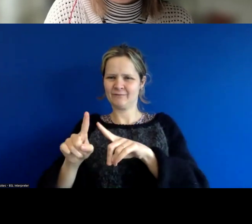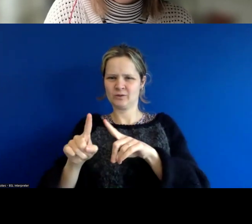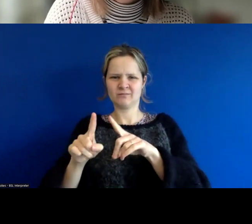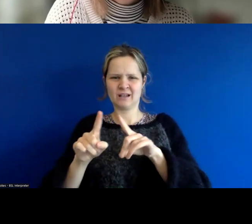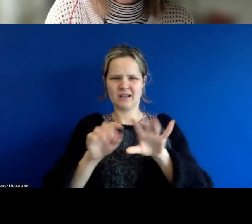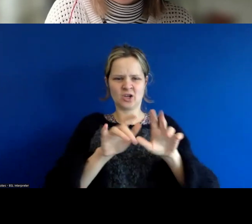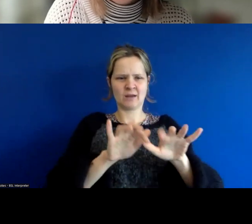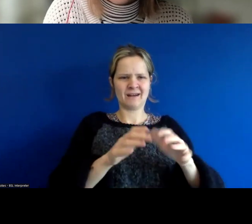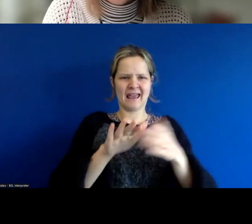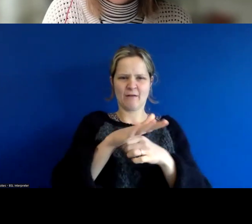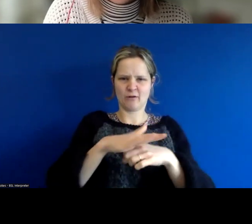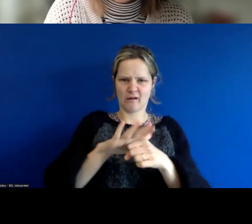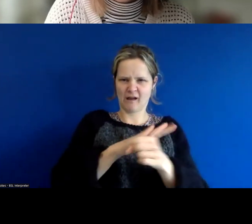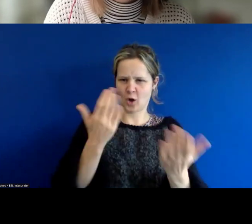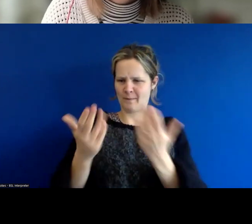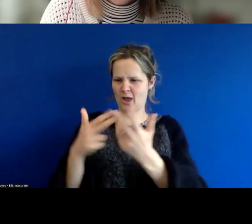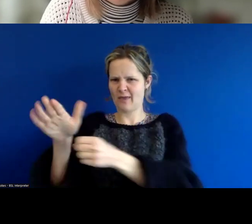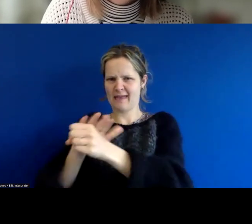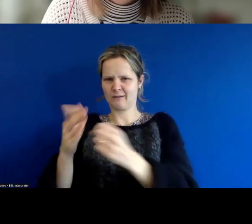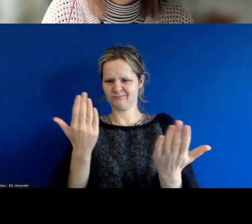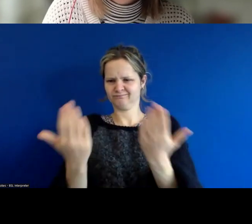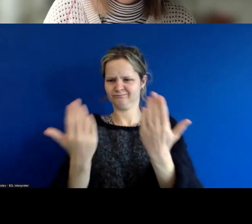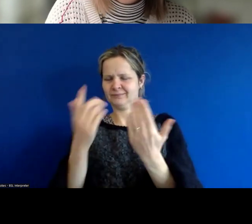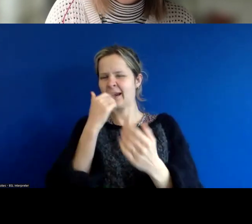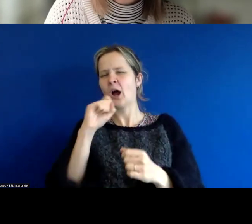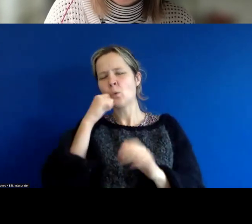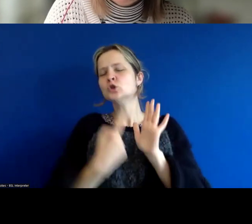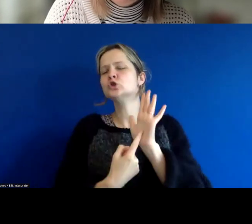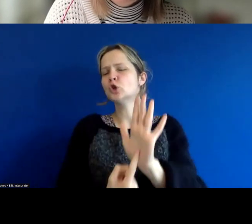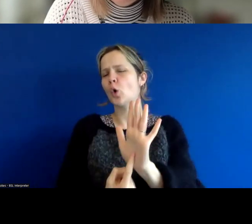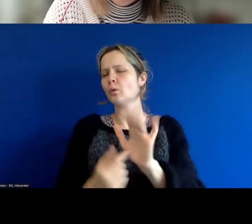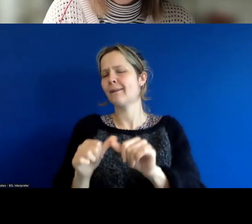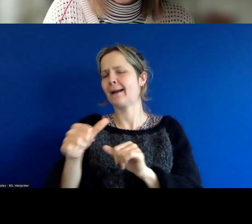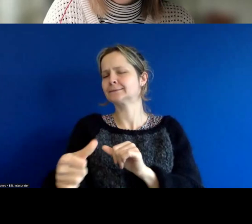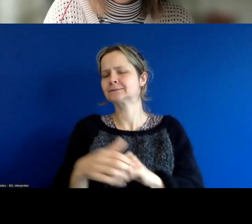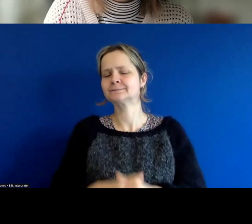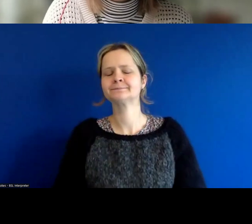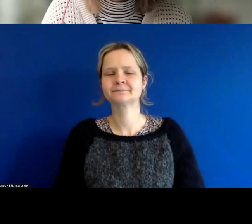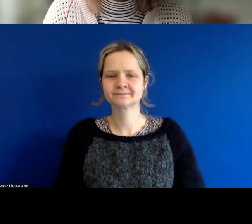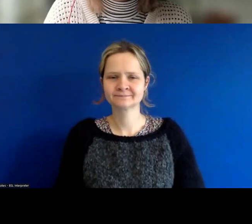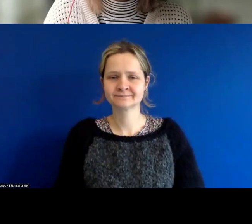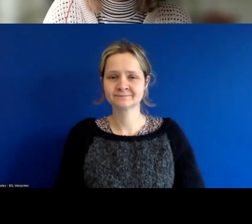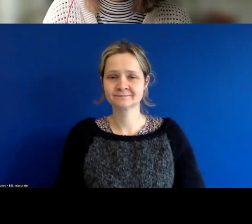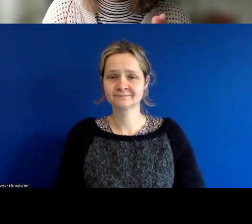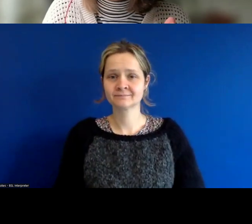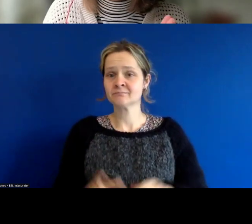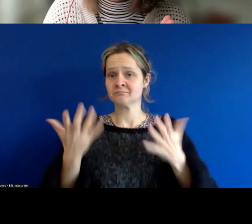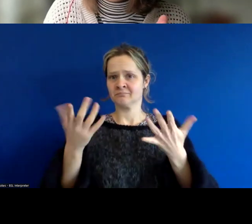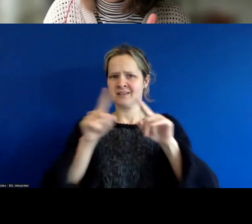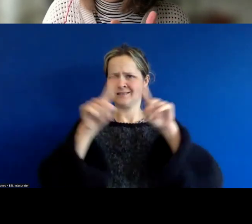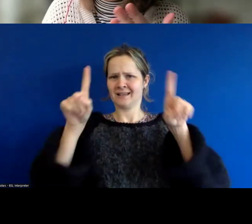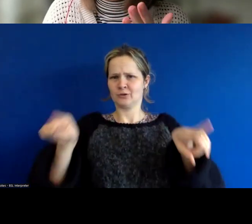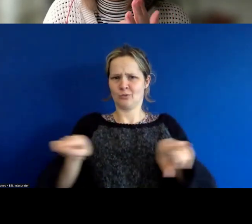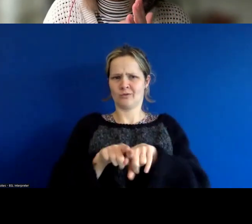different areas. And again, I'll briefly show you how to do this. The dashboard is really interesting if you want